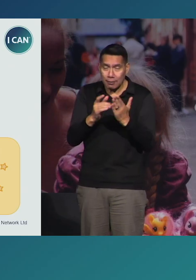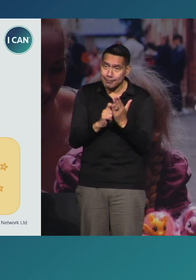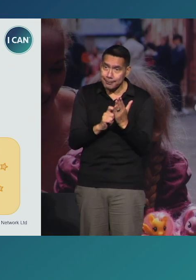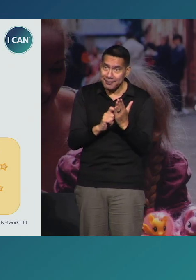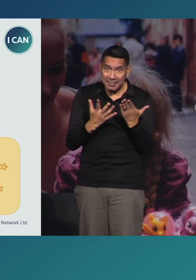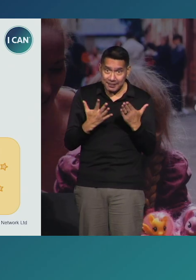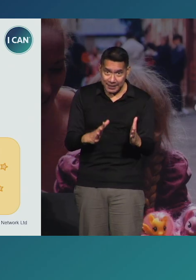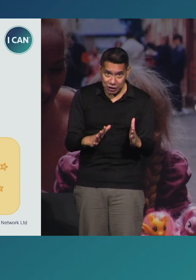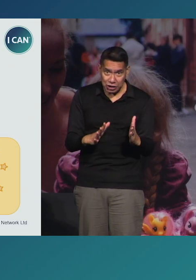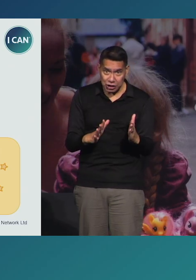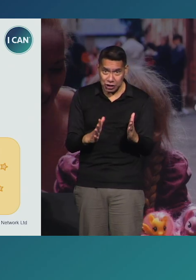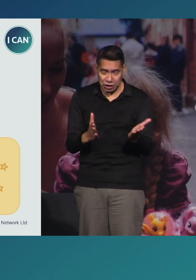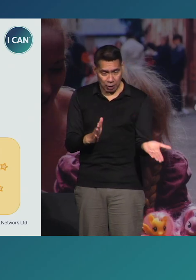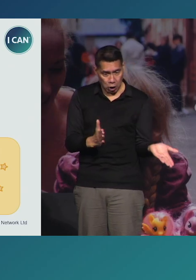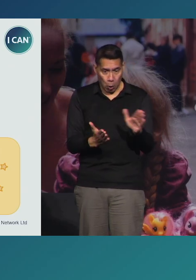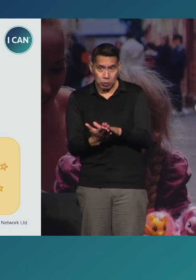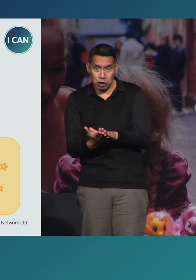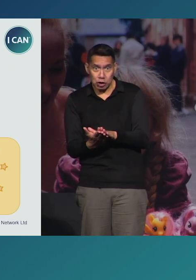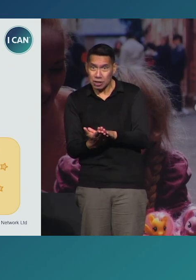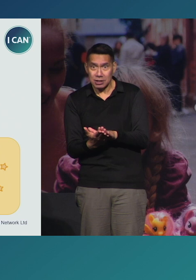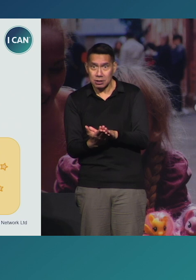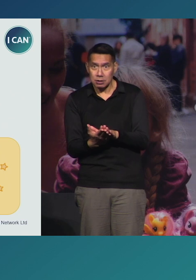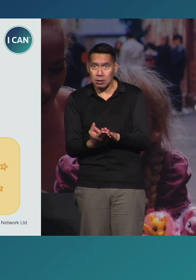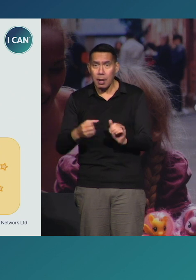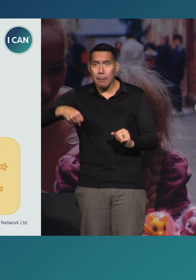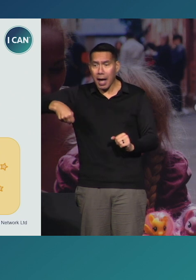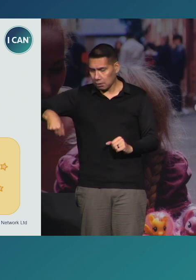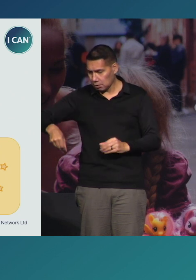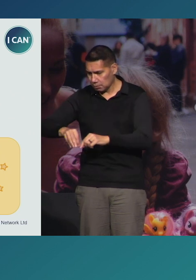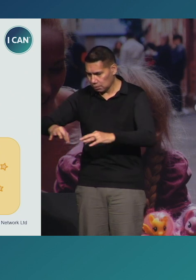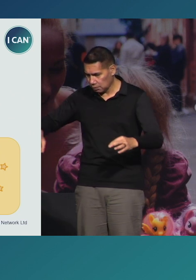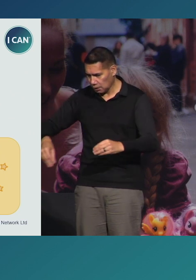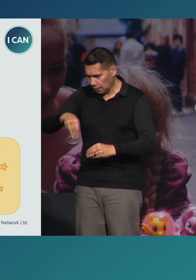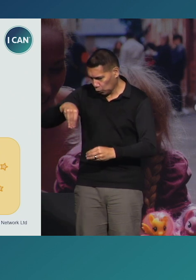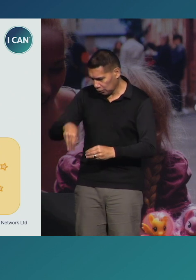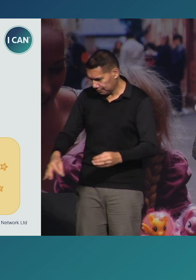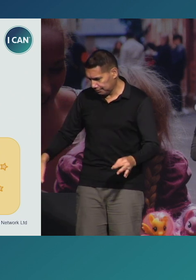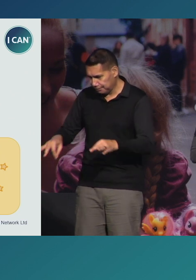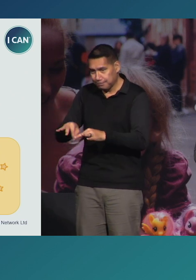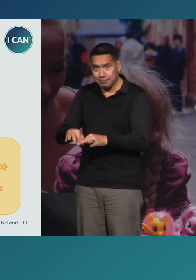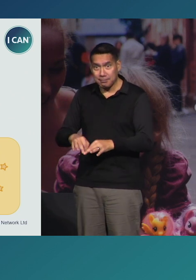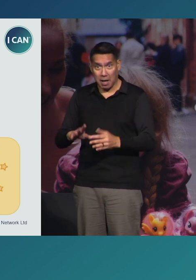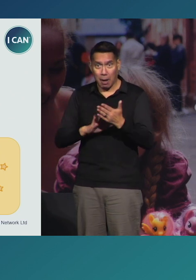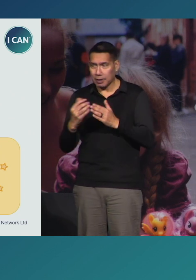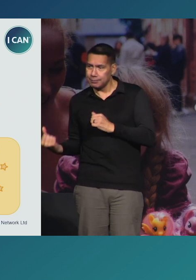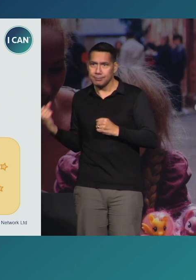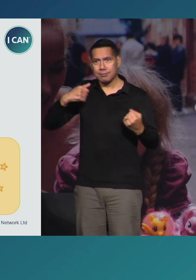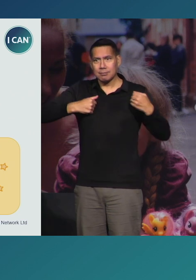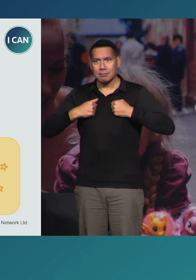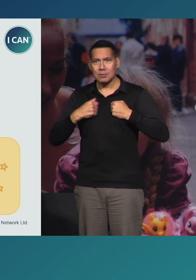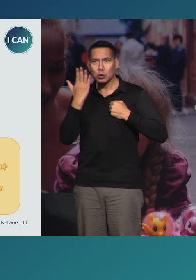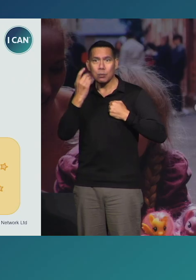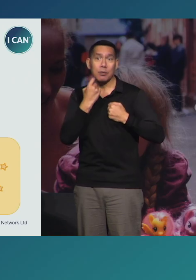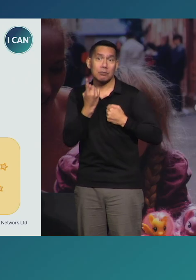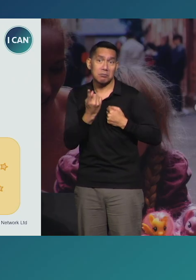of closing the book and putting it on your desk, put it straight in your bag. Then you can take it to school the next day easy. Another hack of